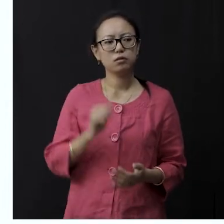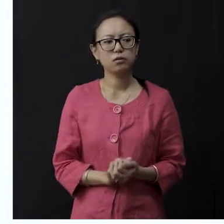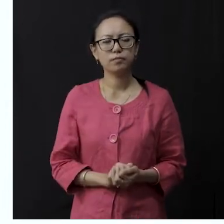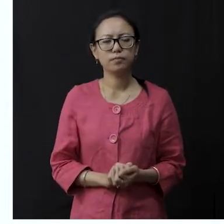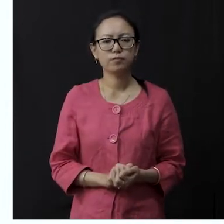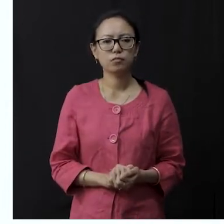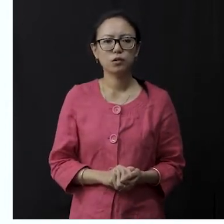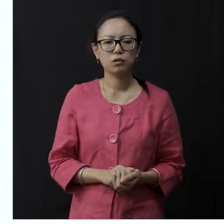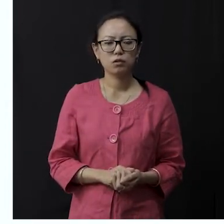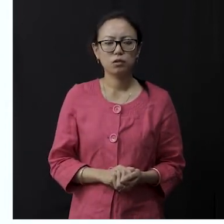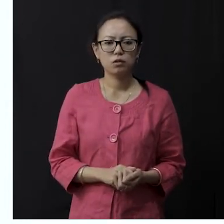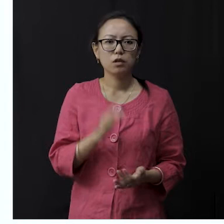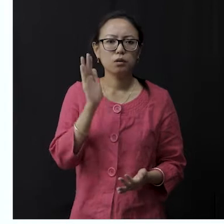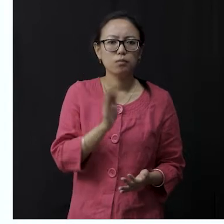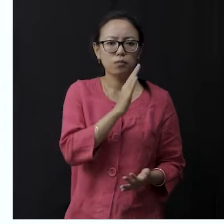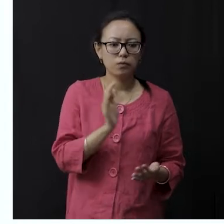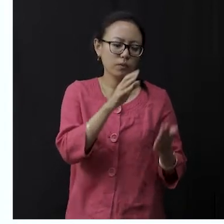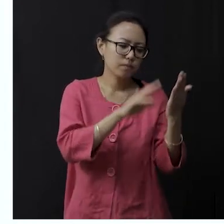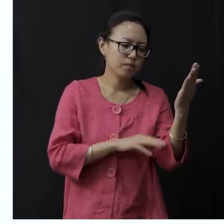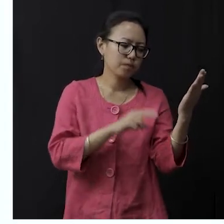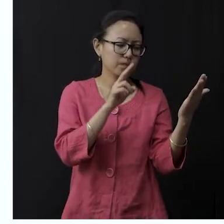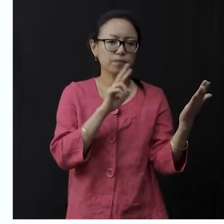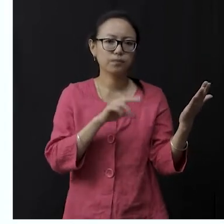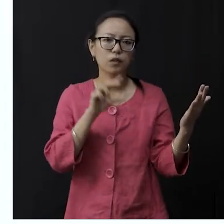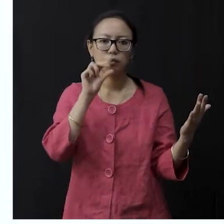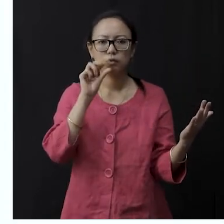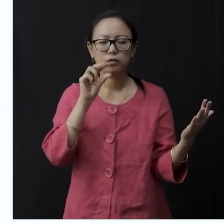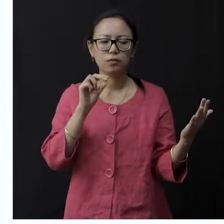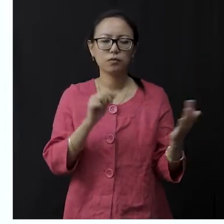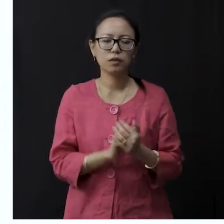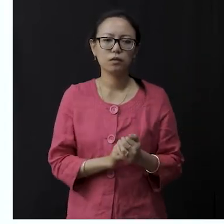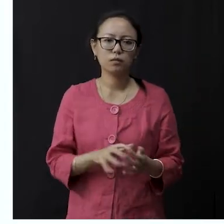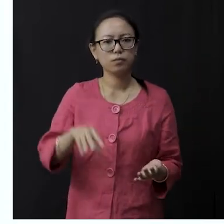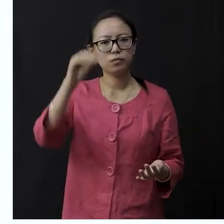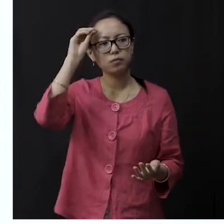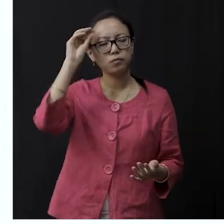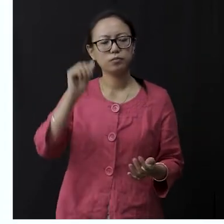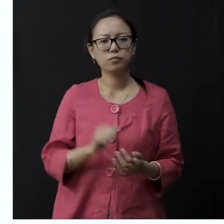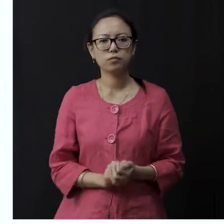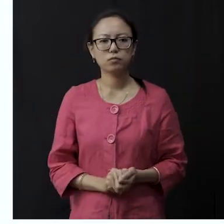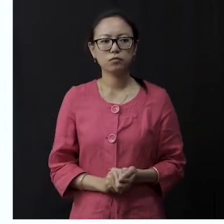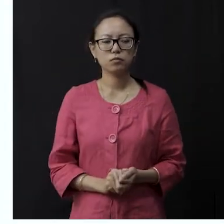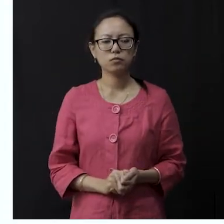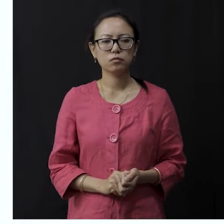After reading this poem, we will also be able to understand and know what a rhyming word